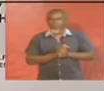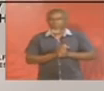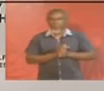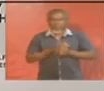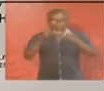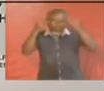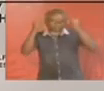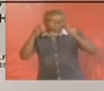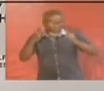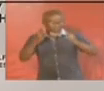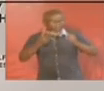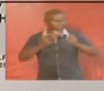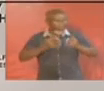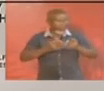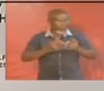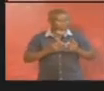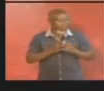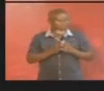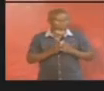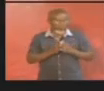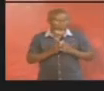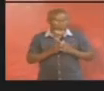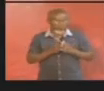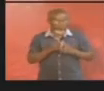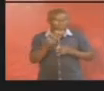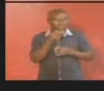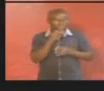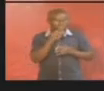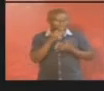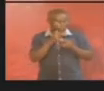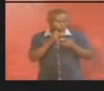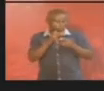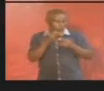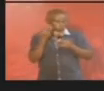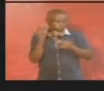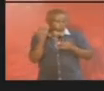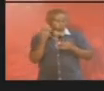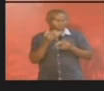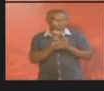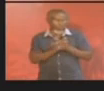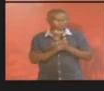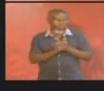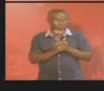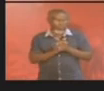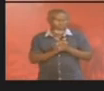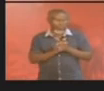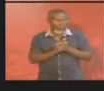Minister Dialsingh would have said a short while ago that a decision was taken to use all